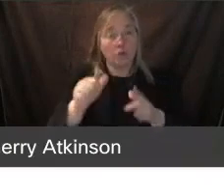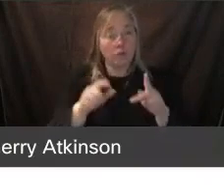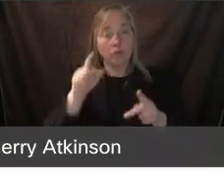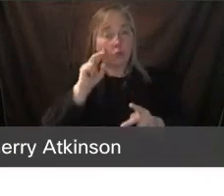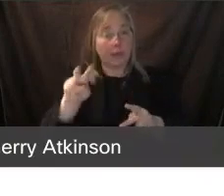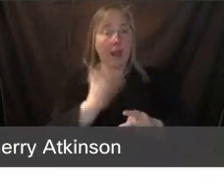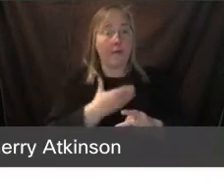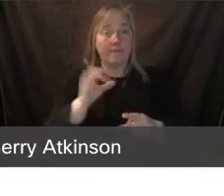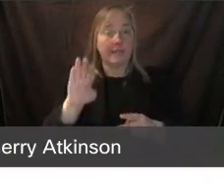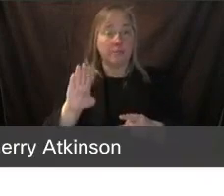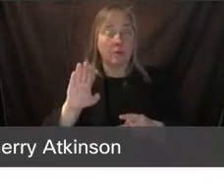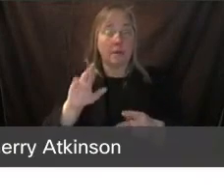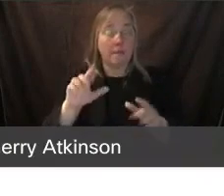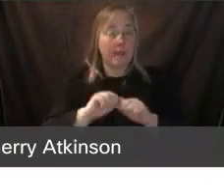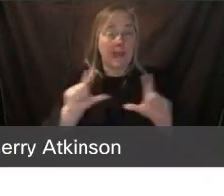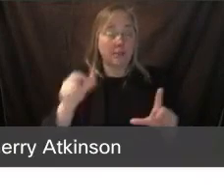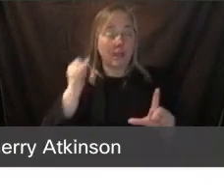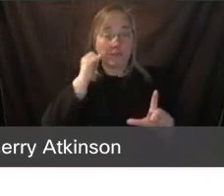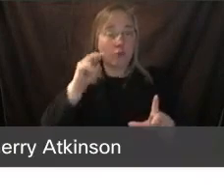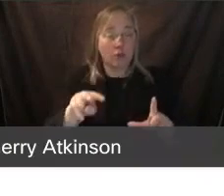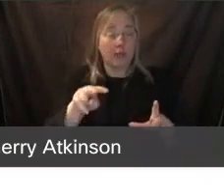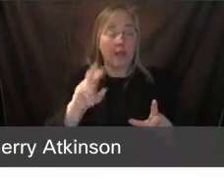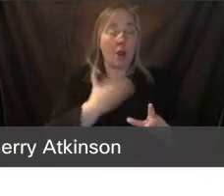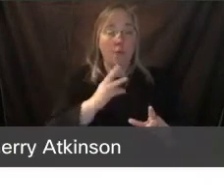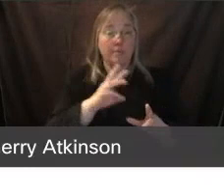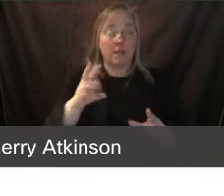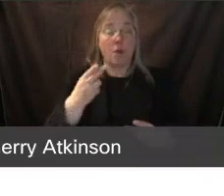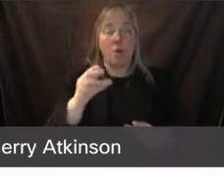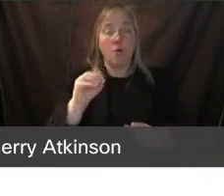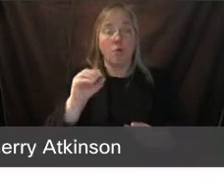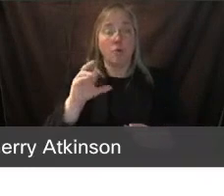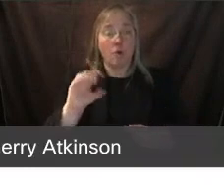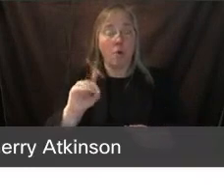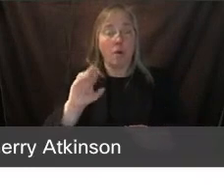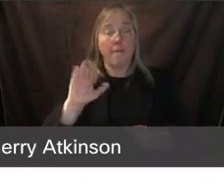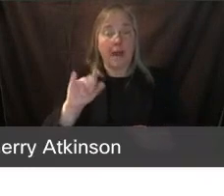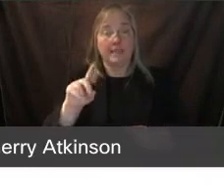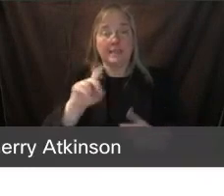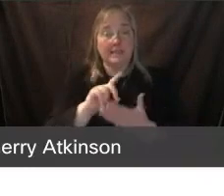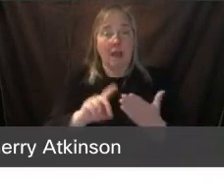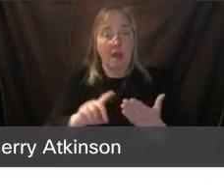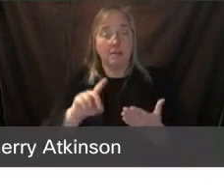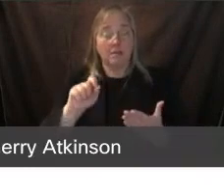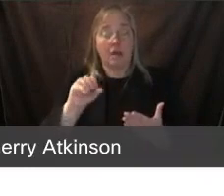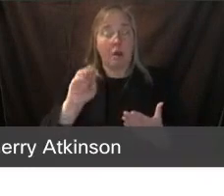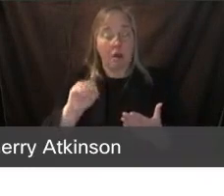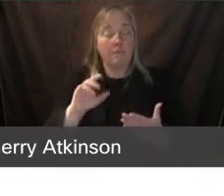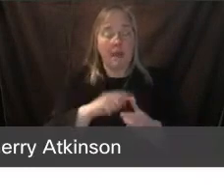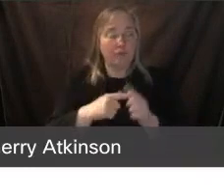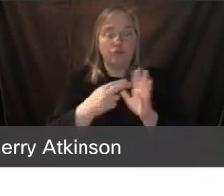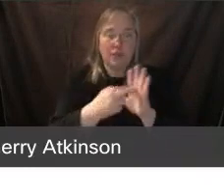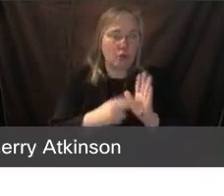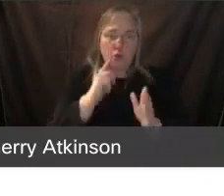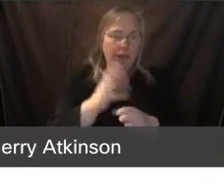to our website, hocobydesign.com, and you register, you'll get all the updates about the process and